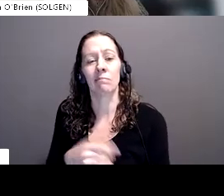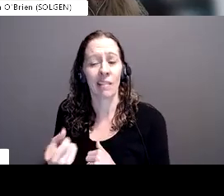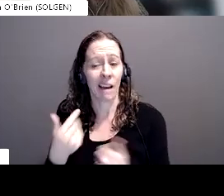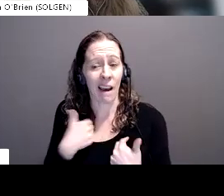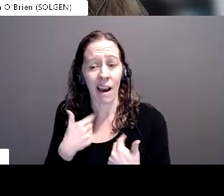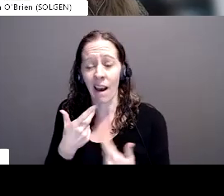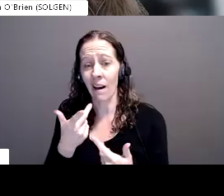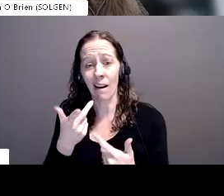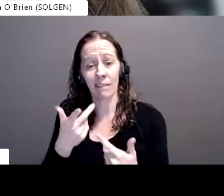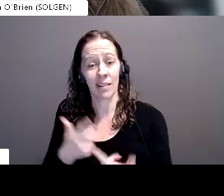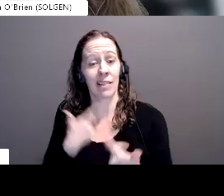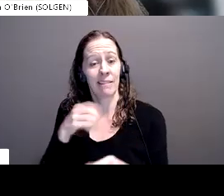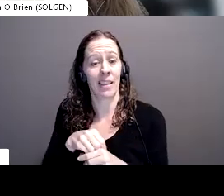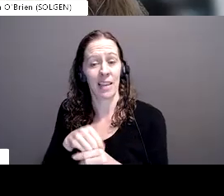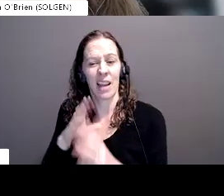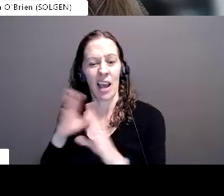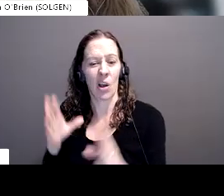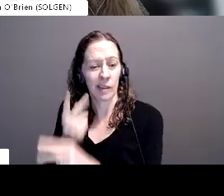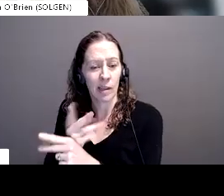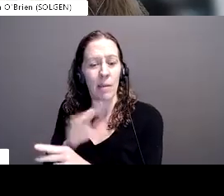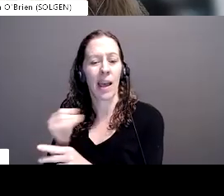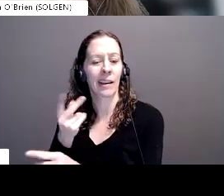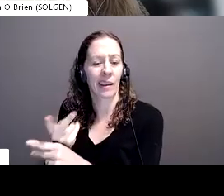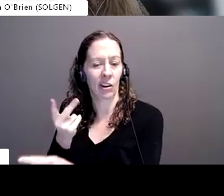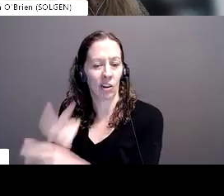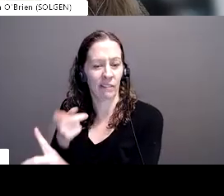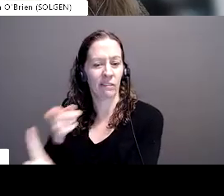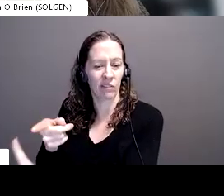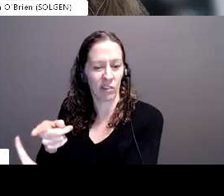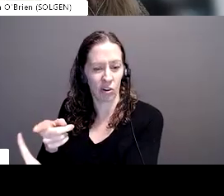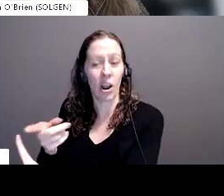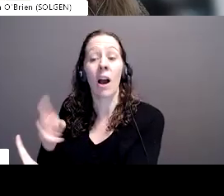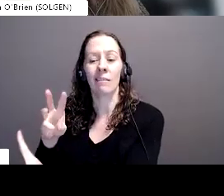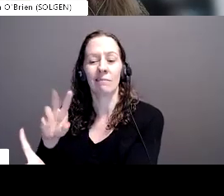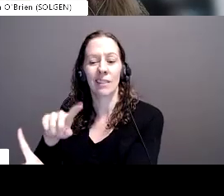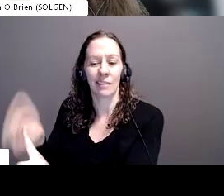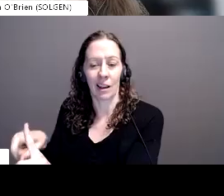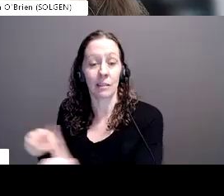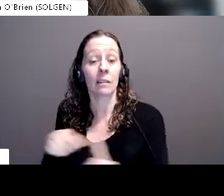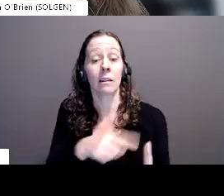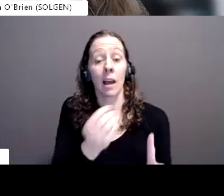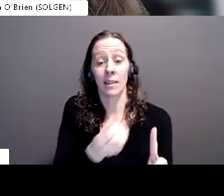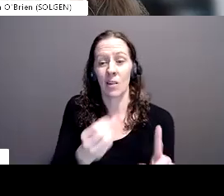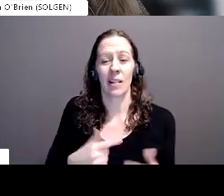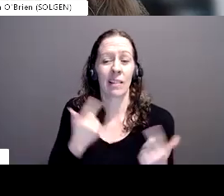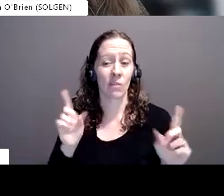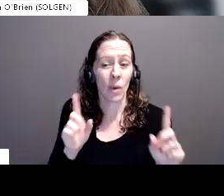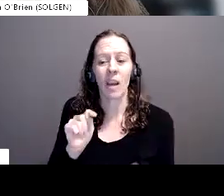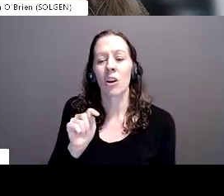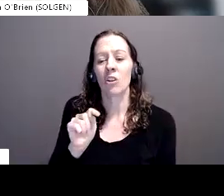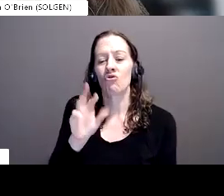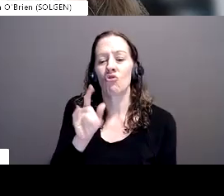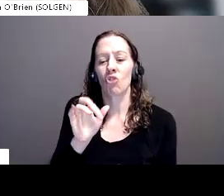them. And then they were in Ontario for 6 months, where they lived in trailer parks in